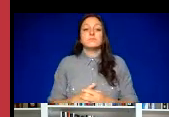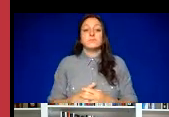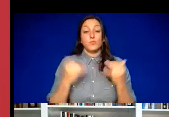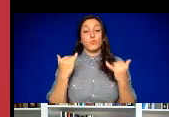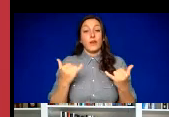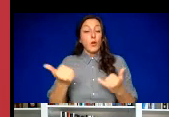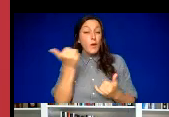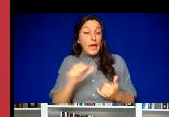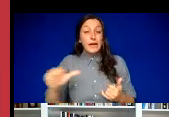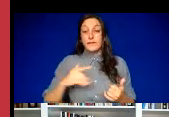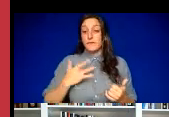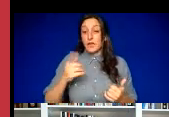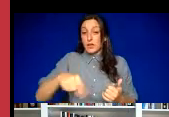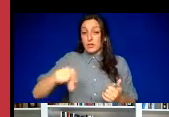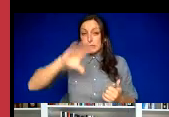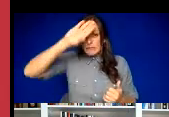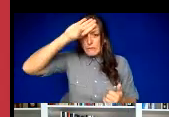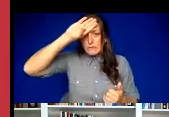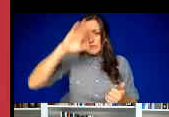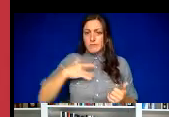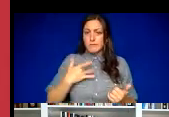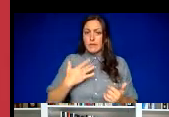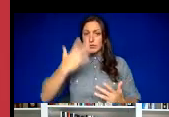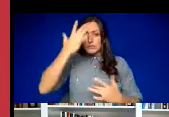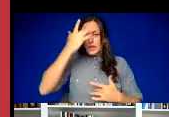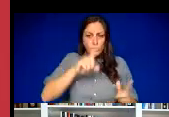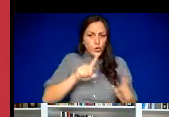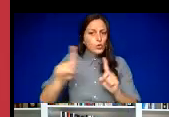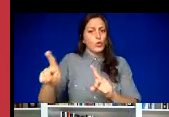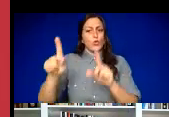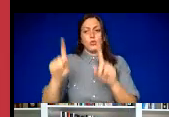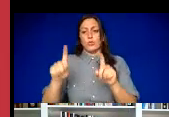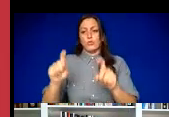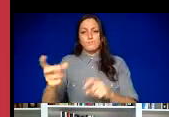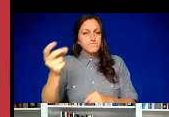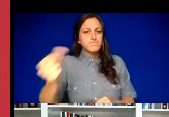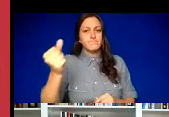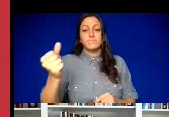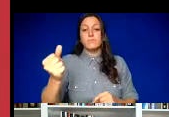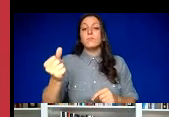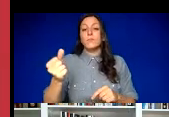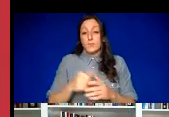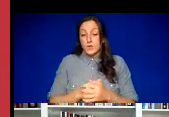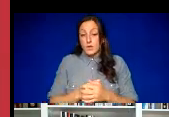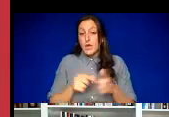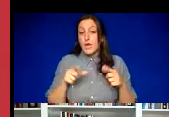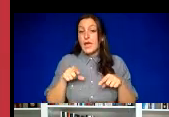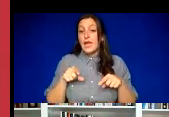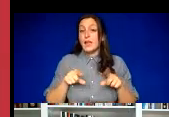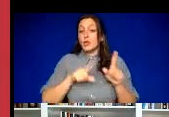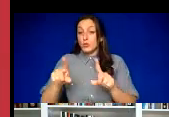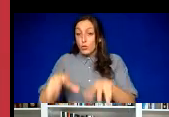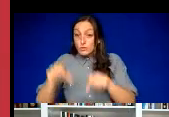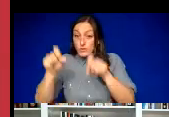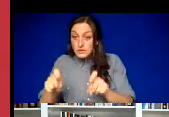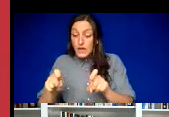has symptoms should go get tested immediately and then isolate while you wait for your test